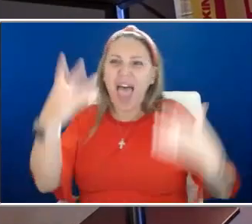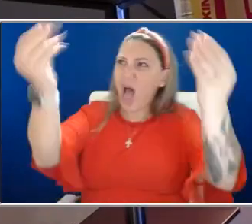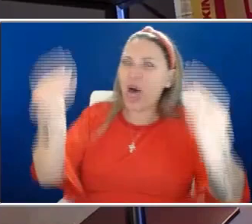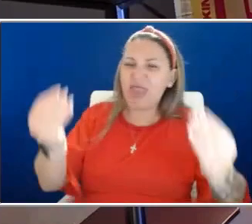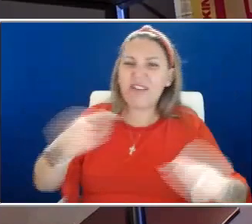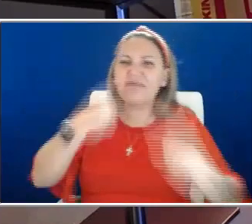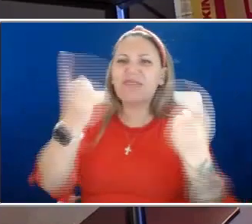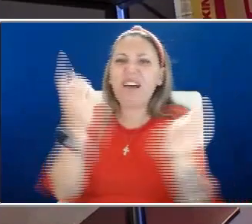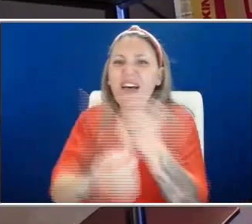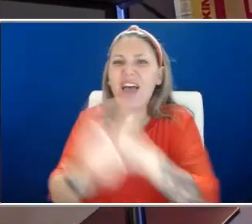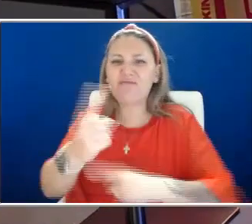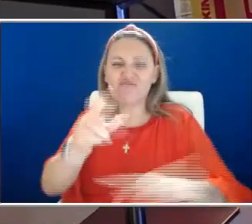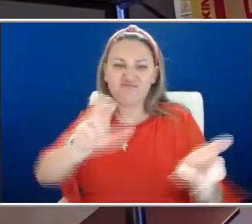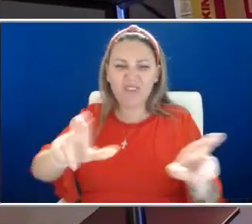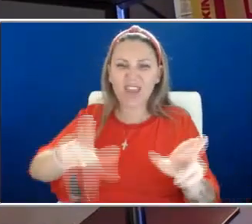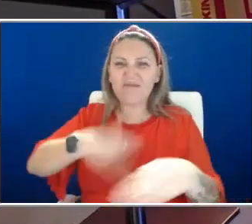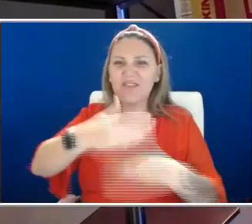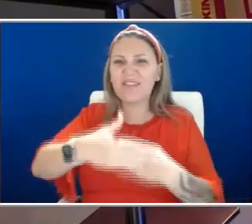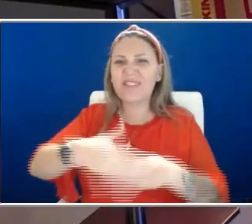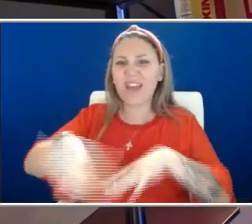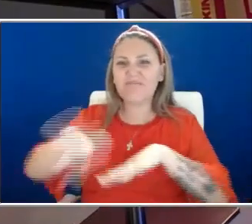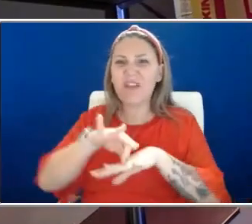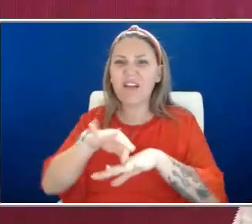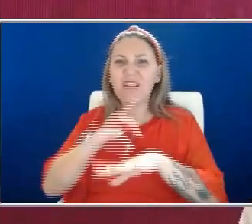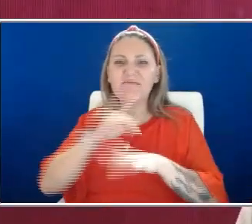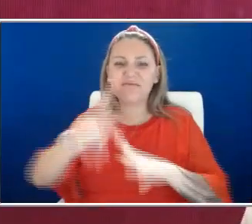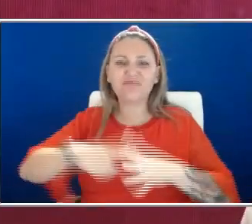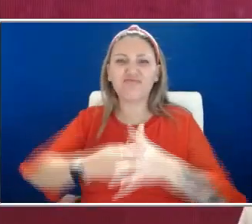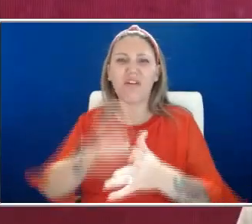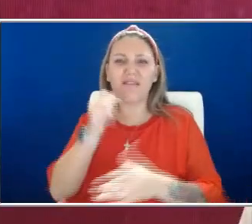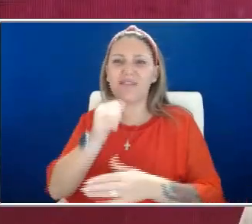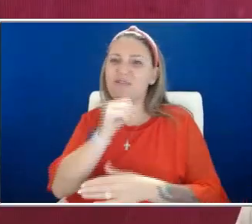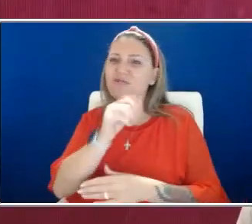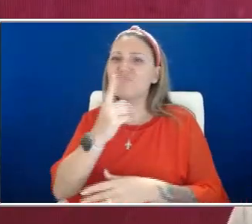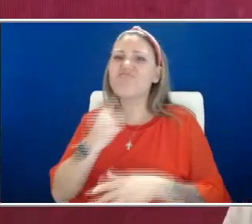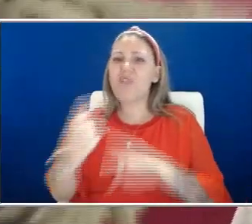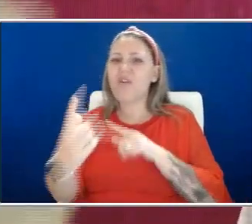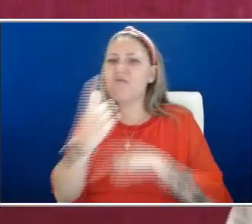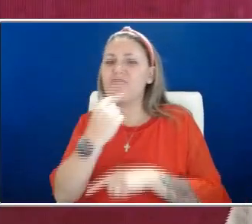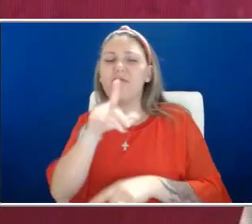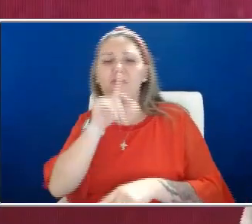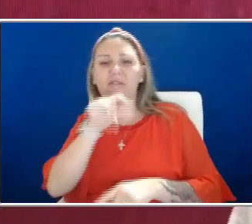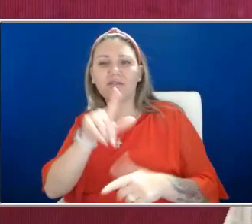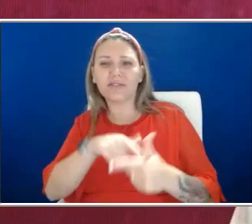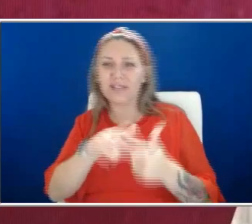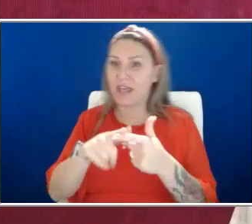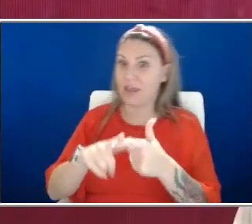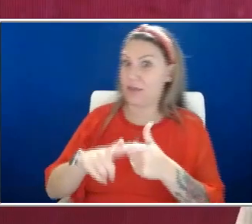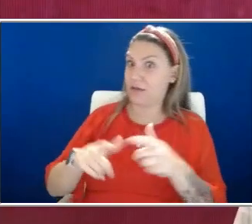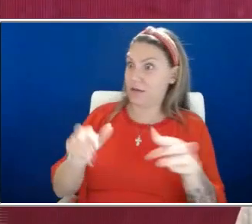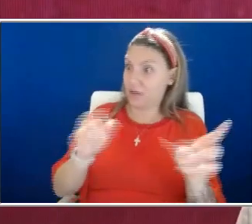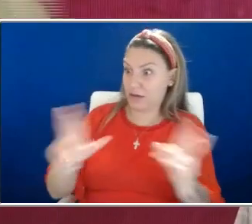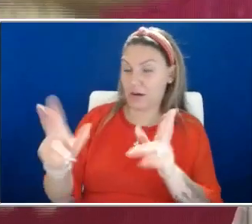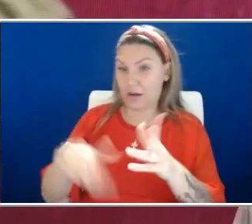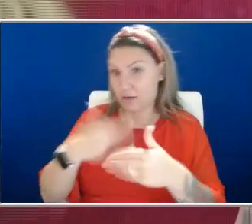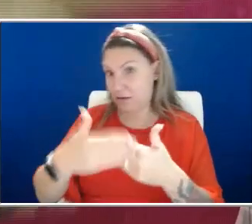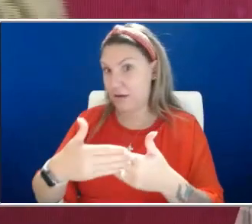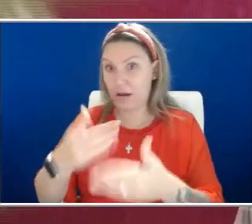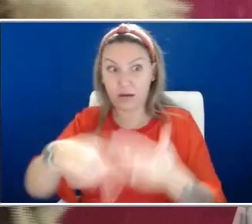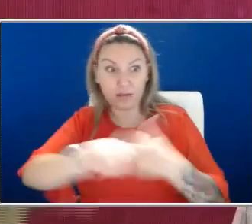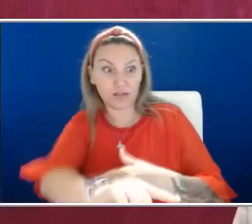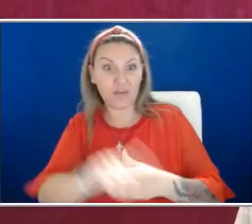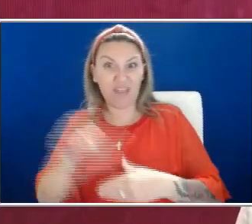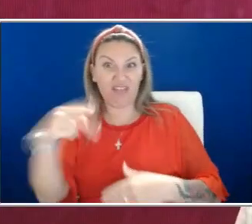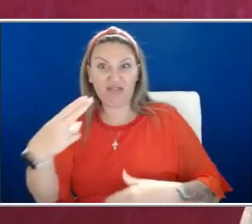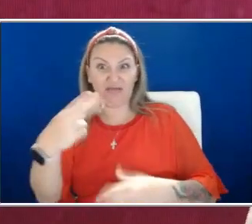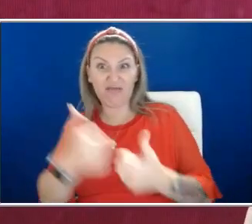ring. It starts on Sunday against the Arizona Cardinals, and then we have that quick turnaround. So when you talk about rest and rehab and hydration, I mean, it's